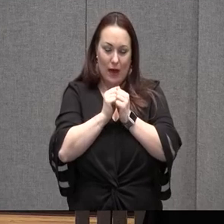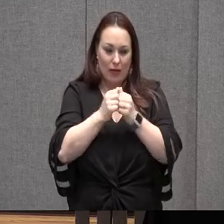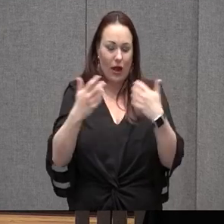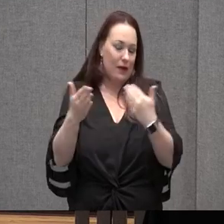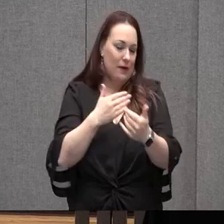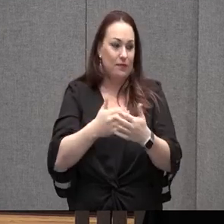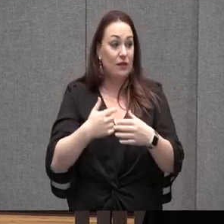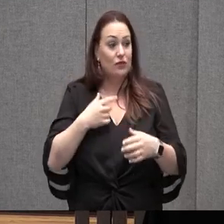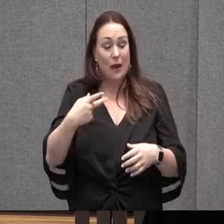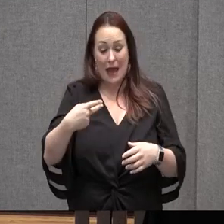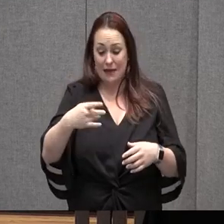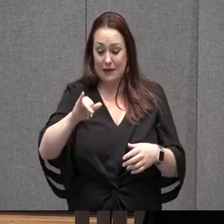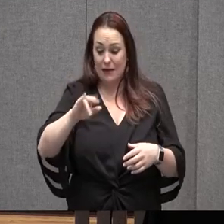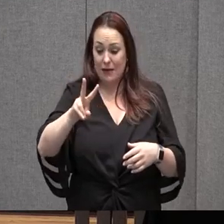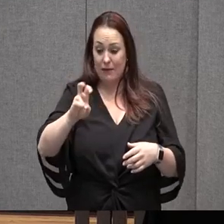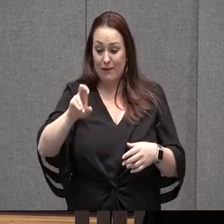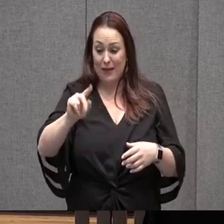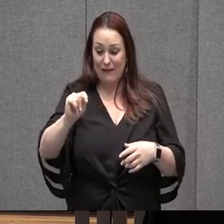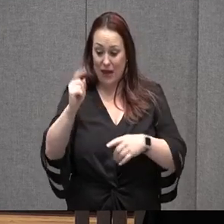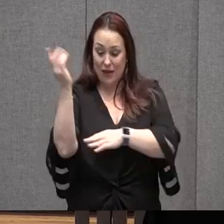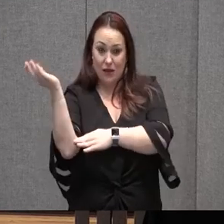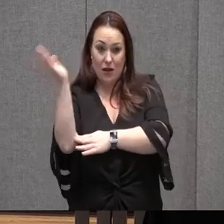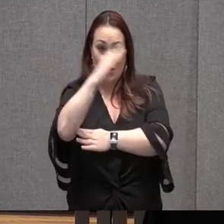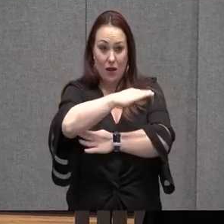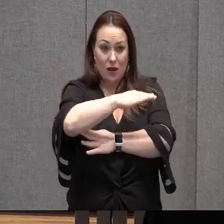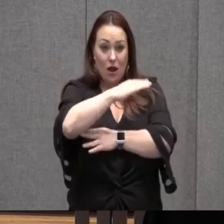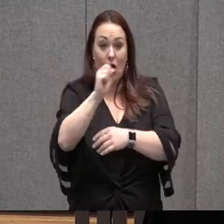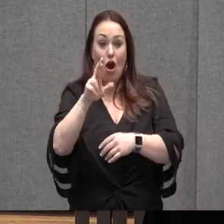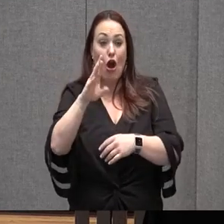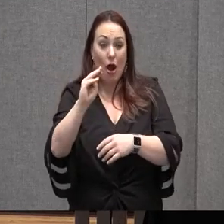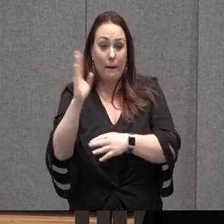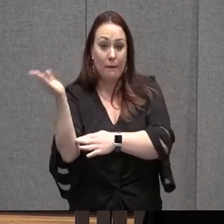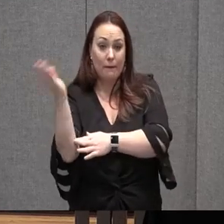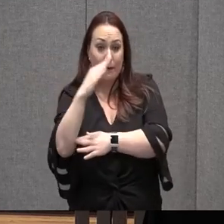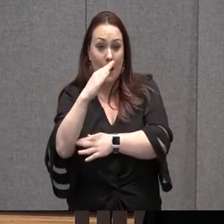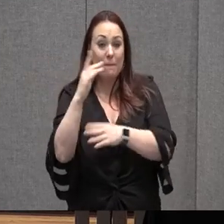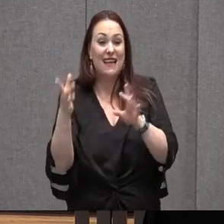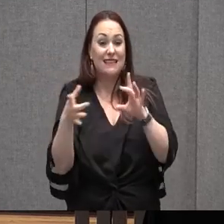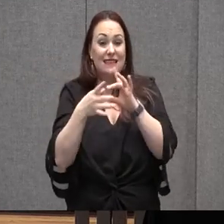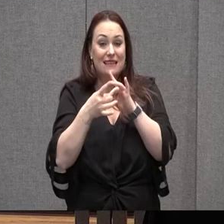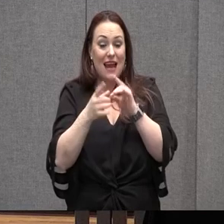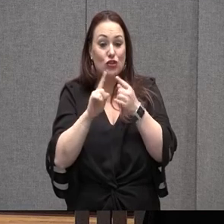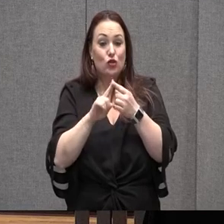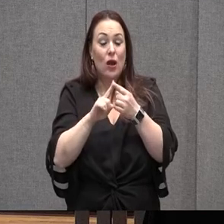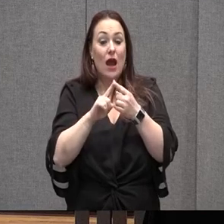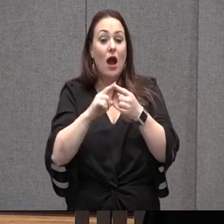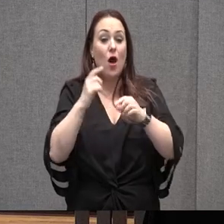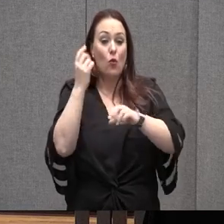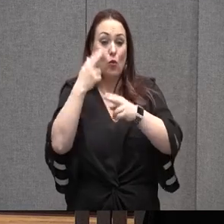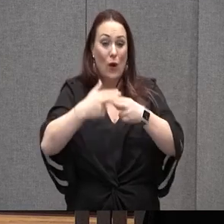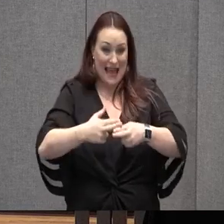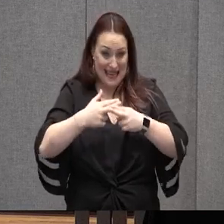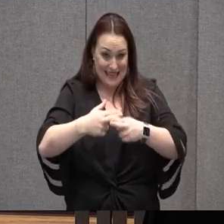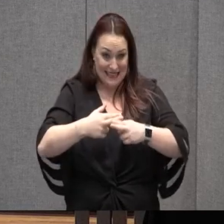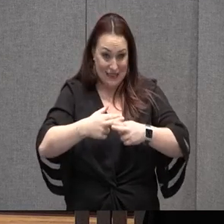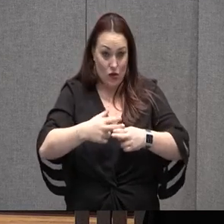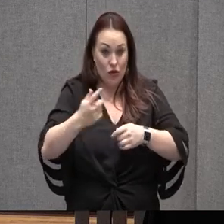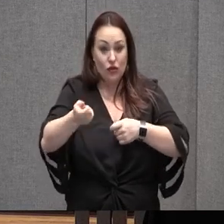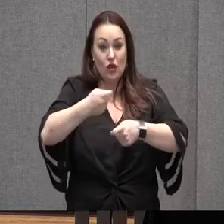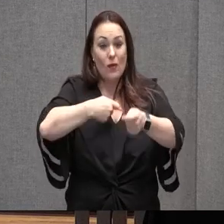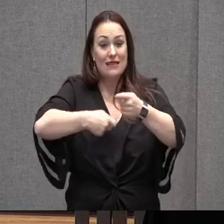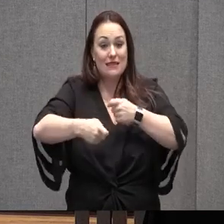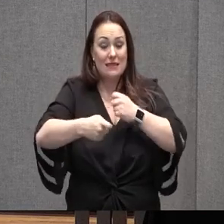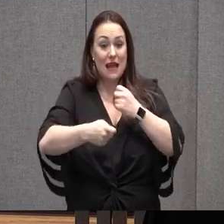a pivot arm. Okay. But the pivot arm is attached to this weight right here. Okay. And so instead of storing